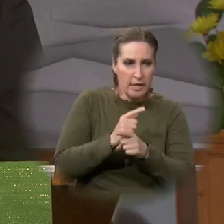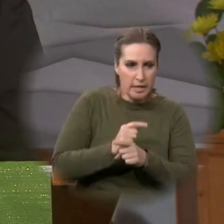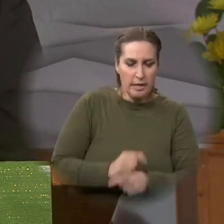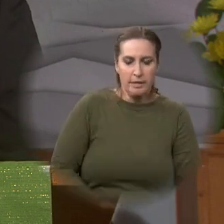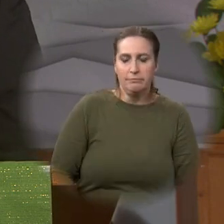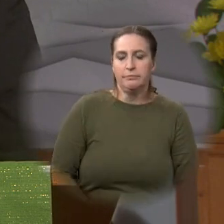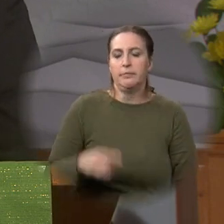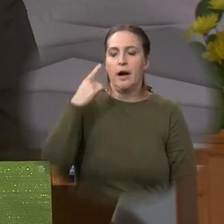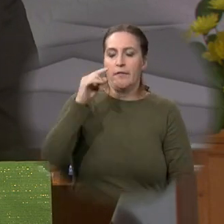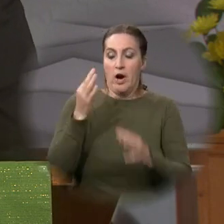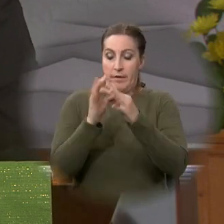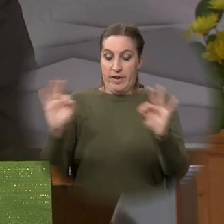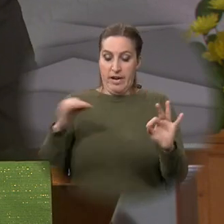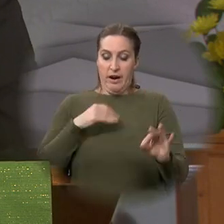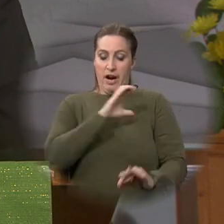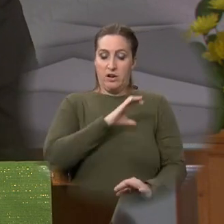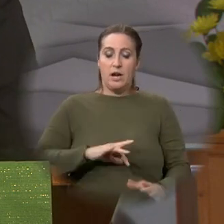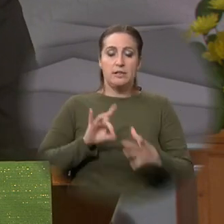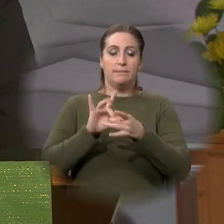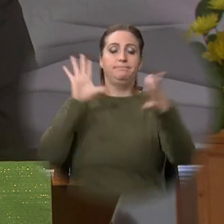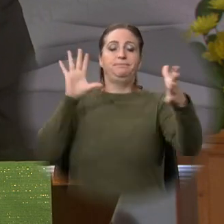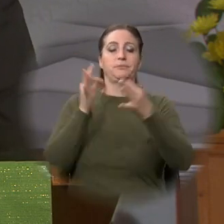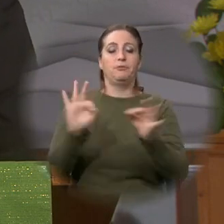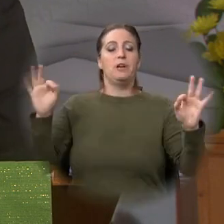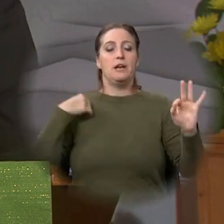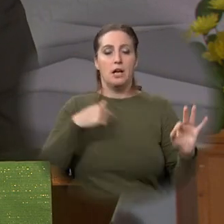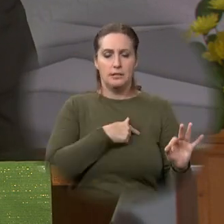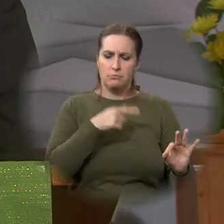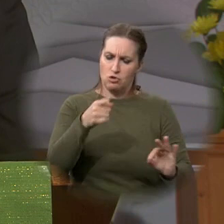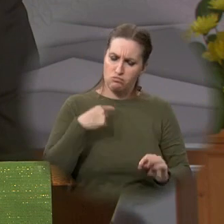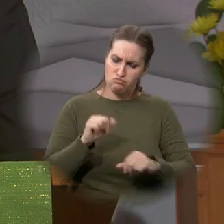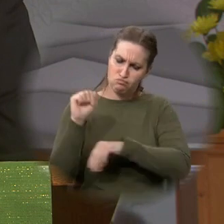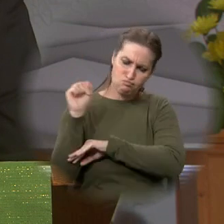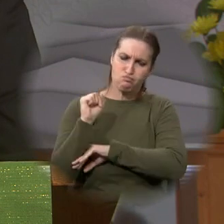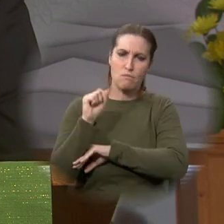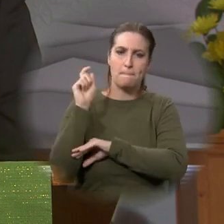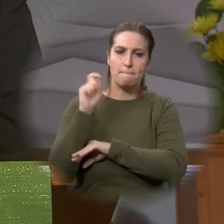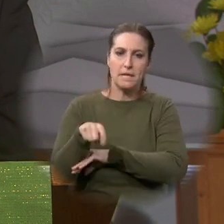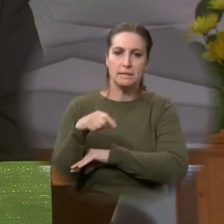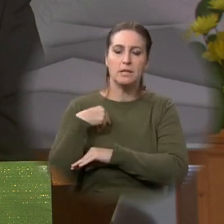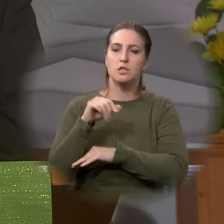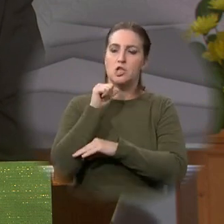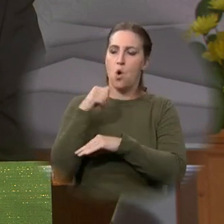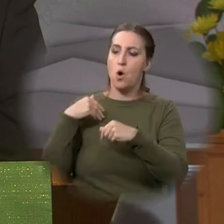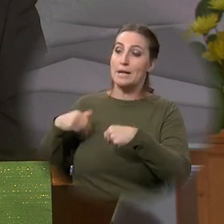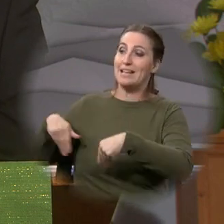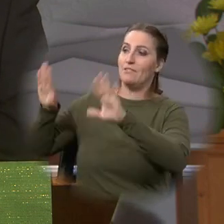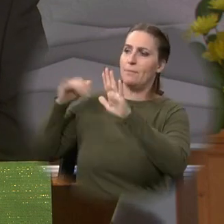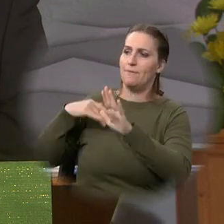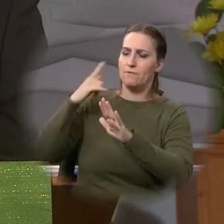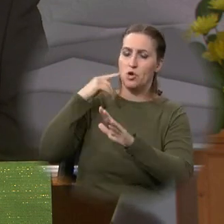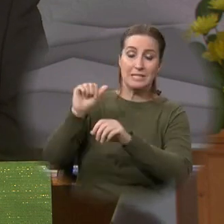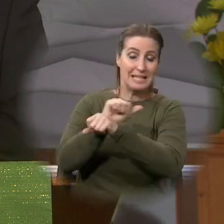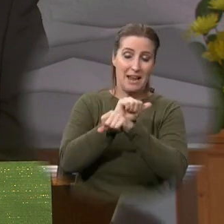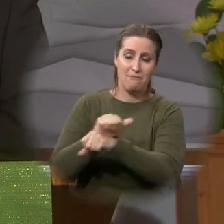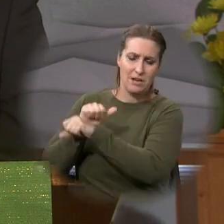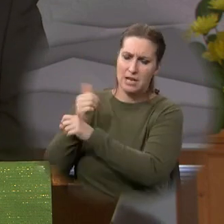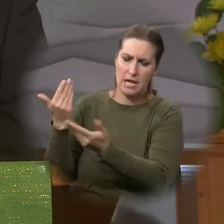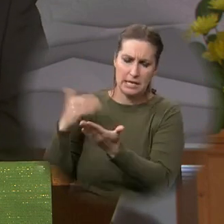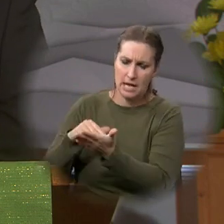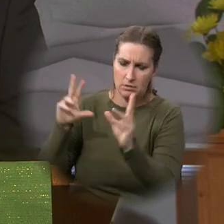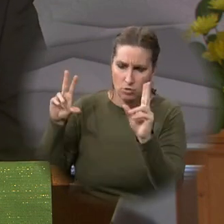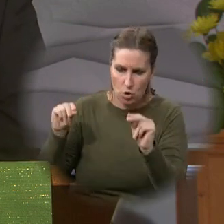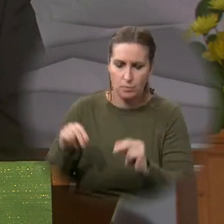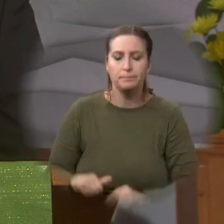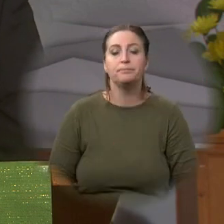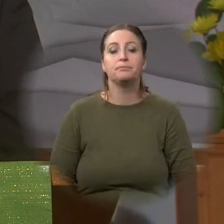for freedom Christ set us free. So stand firm and do not submit again to the yoke of slavery. For